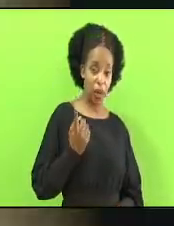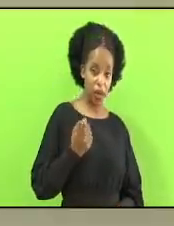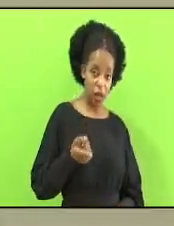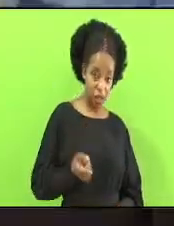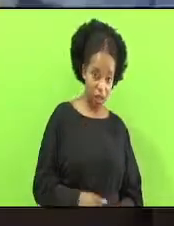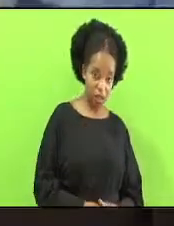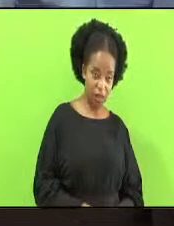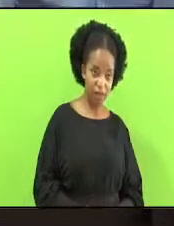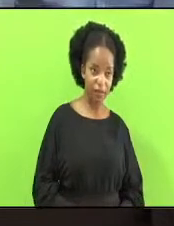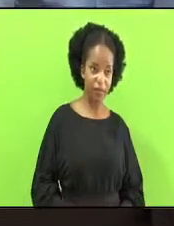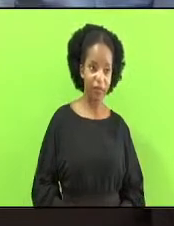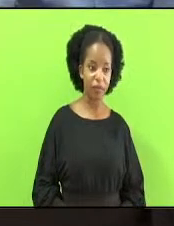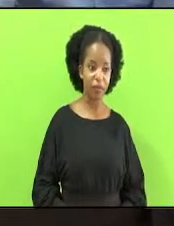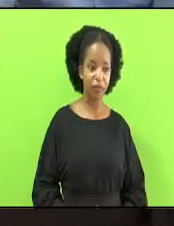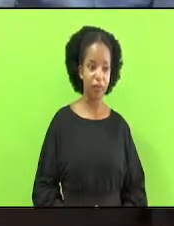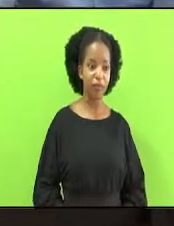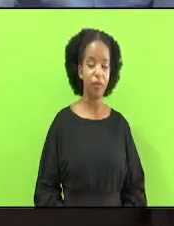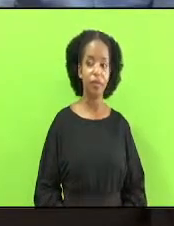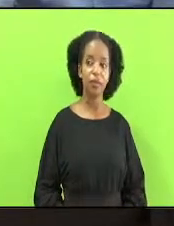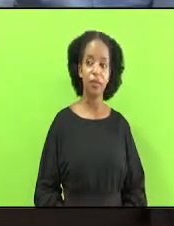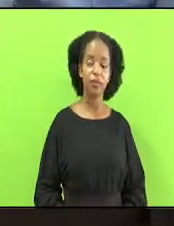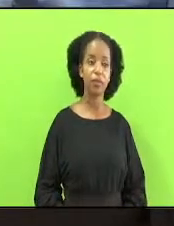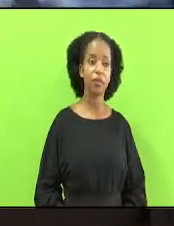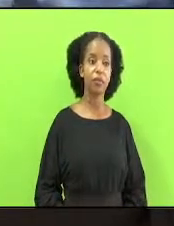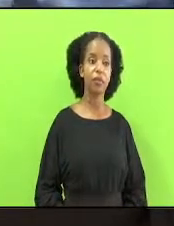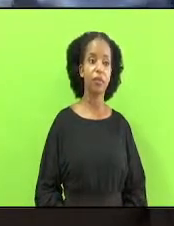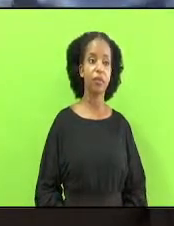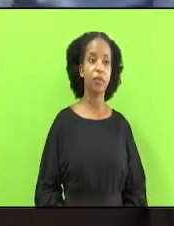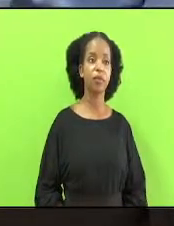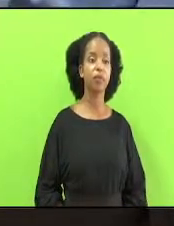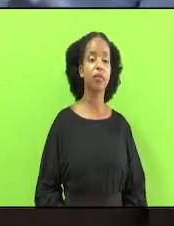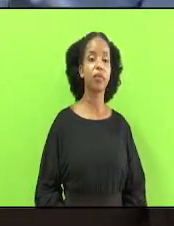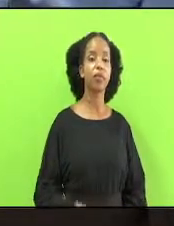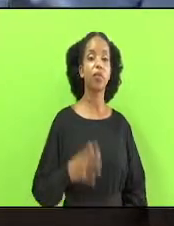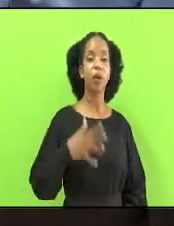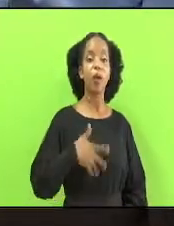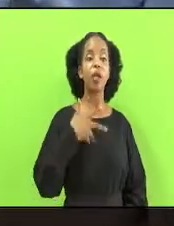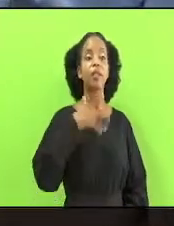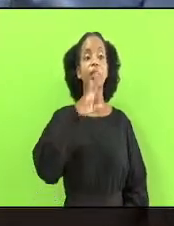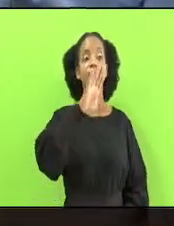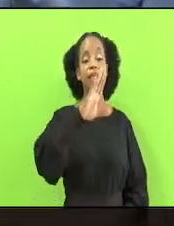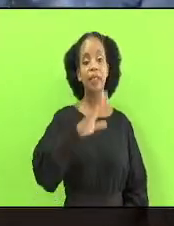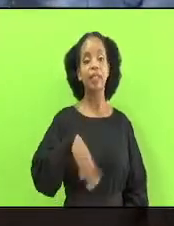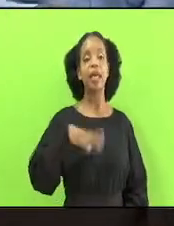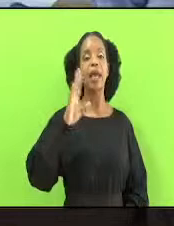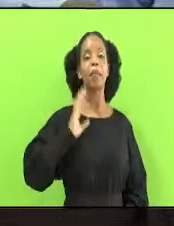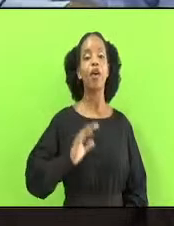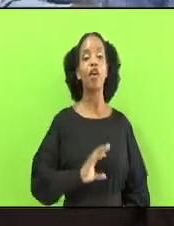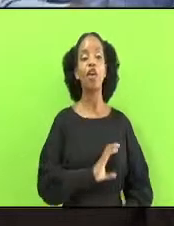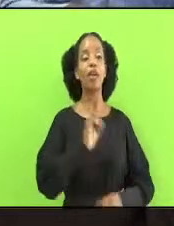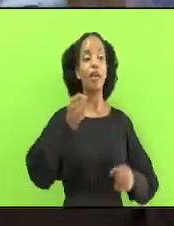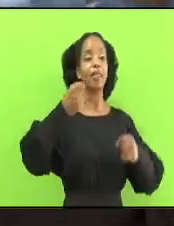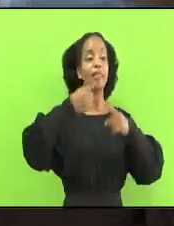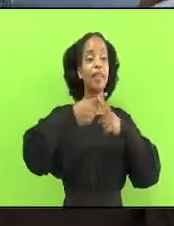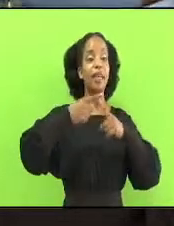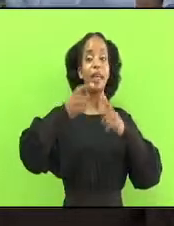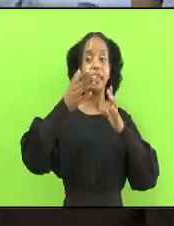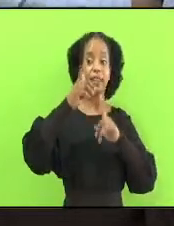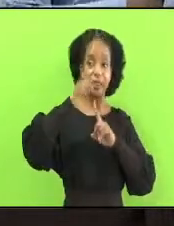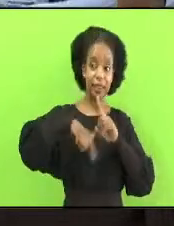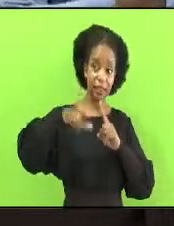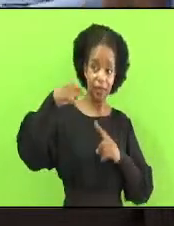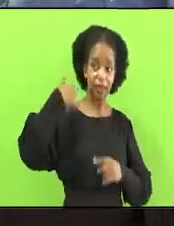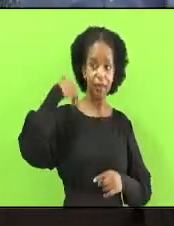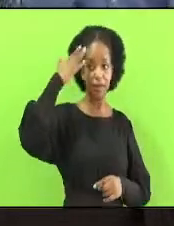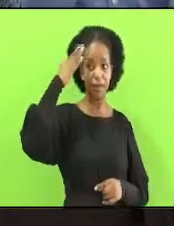I am pleading with the executive mayor to come up with interventions which will assist us. You know me very well. You are my